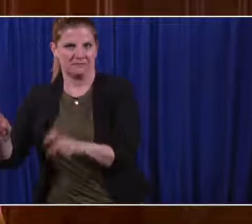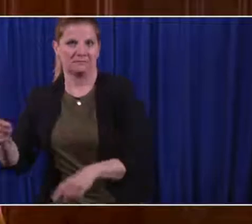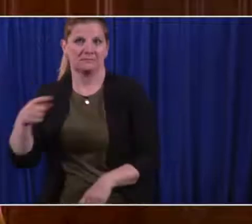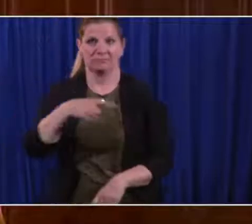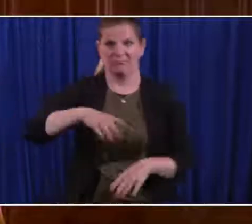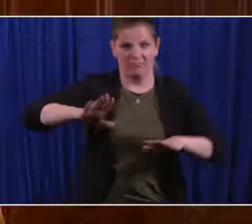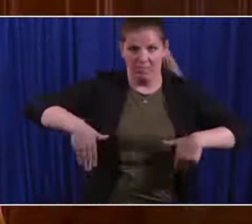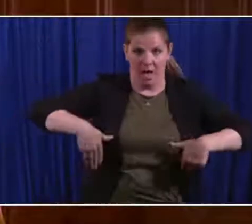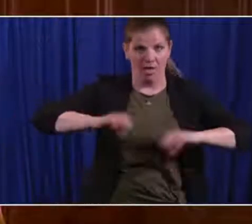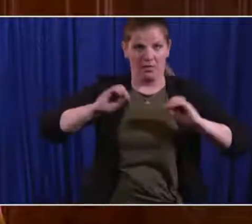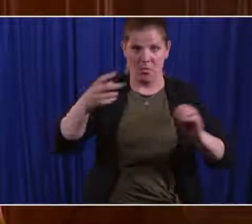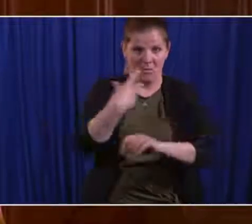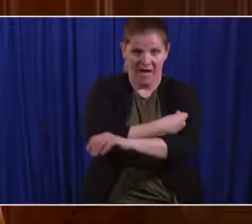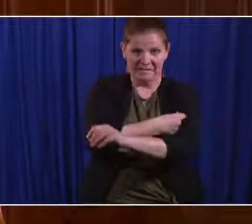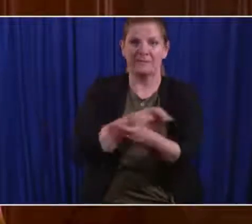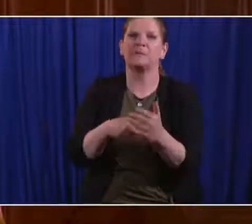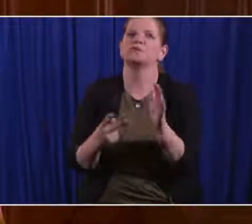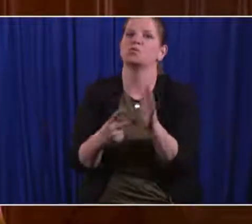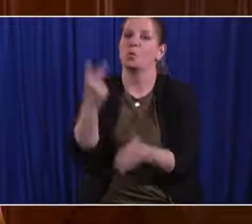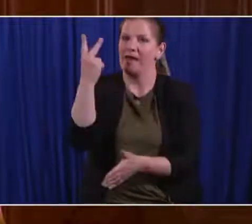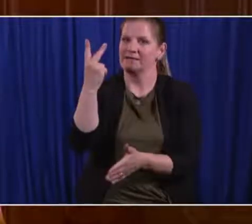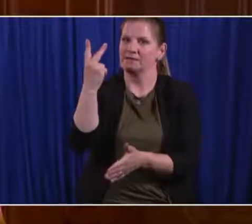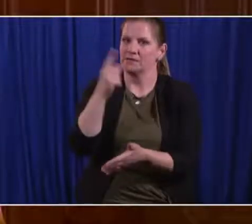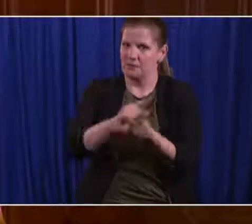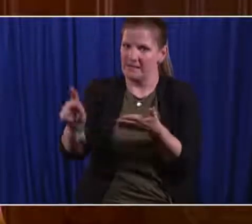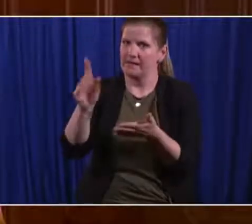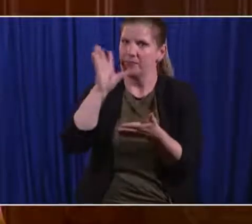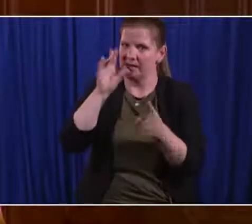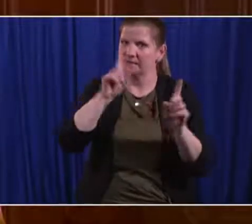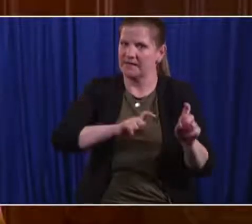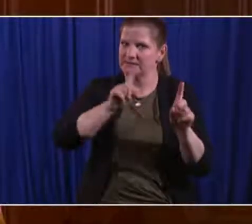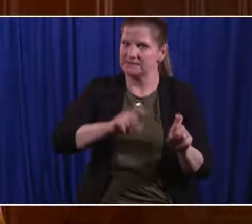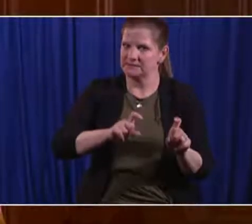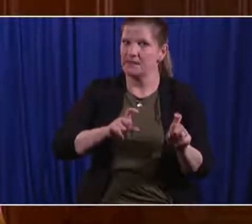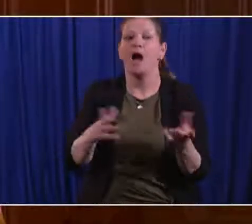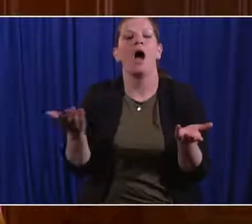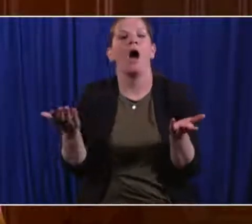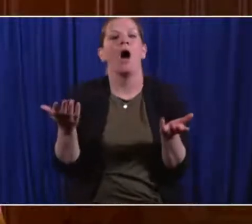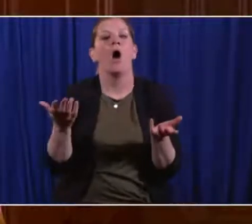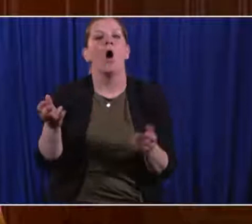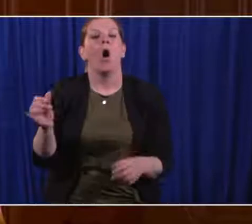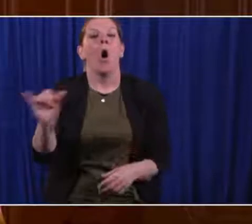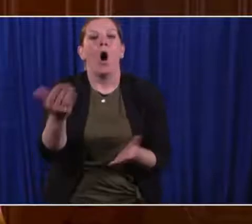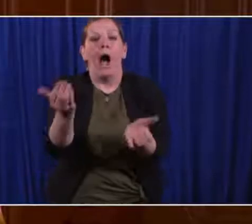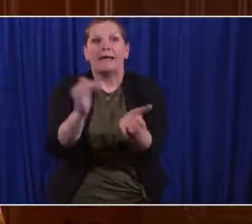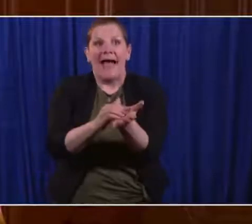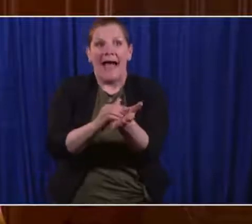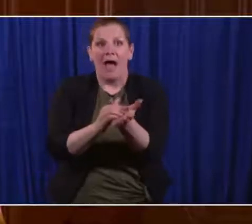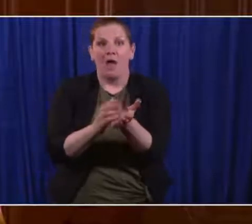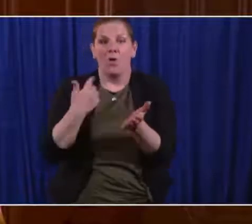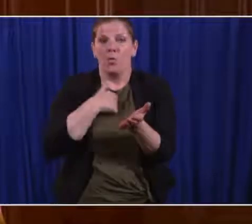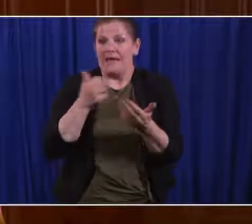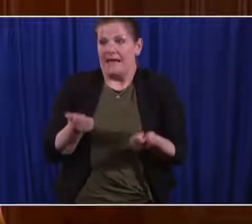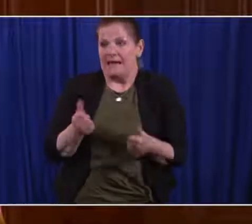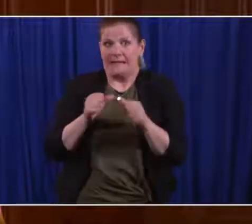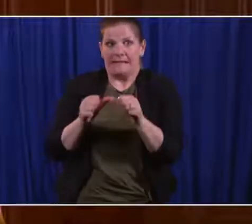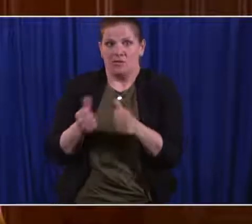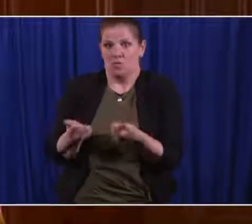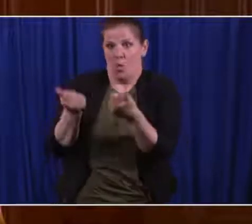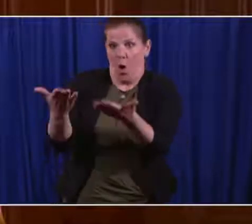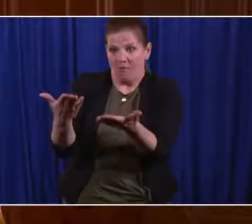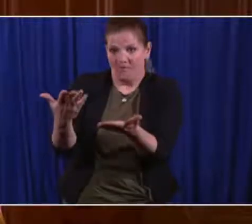unvaccinated residents, the opportunity to be vaccinated. We will continue to offer them that. So again, to